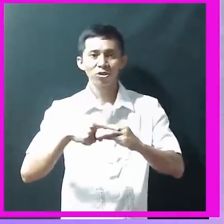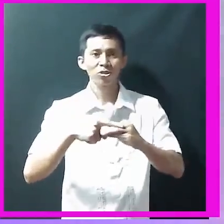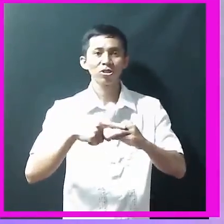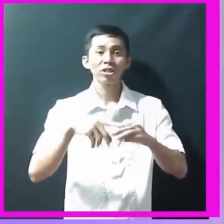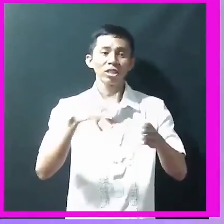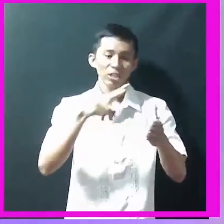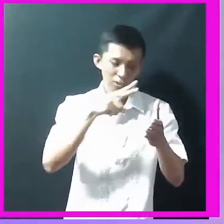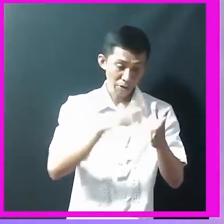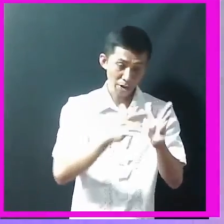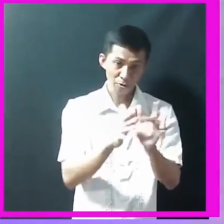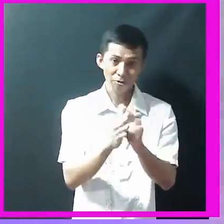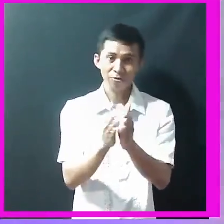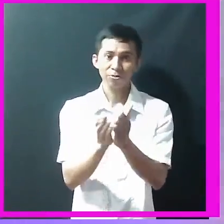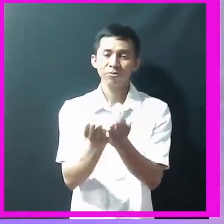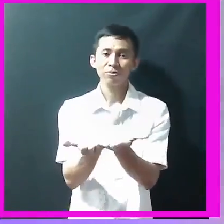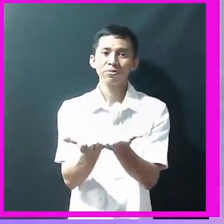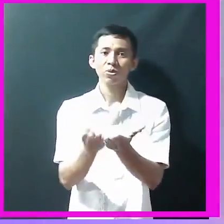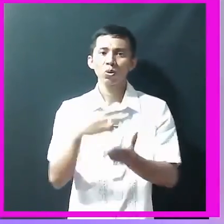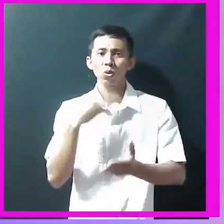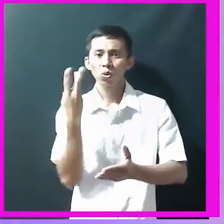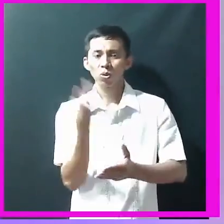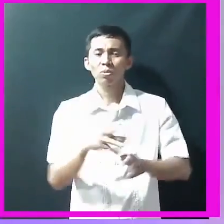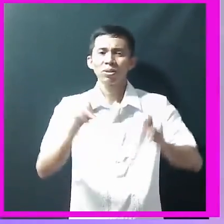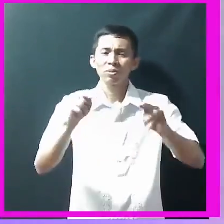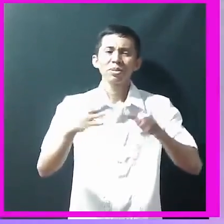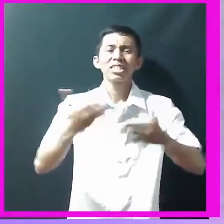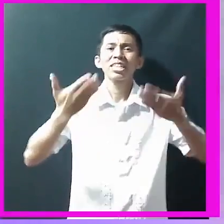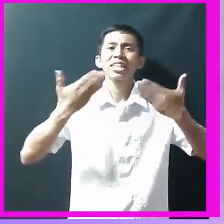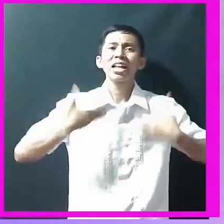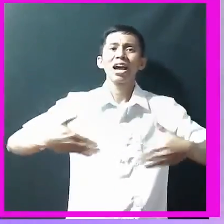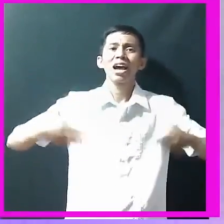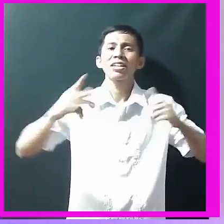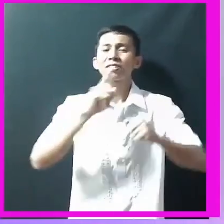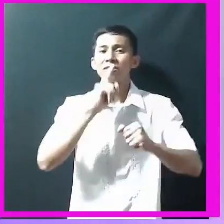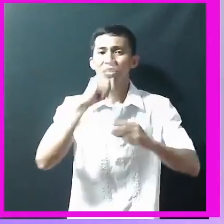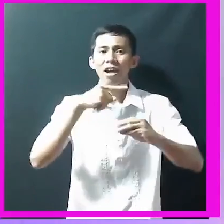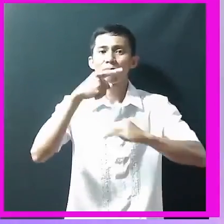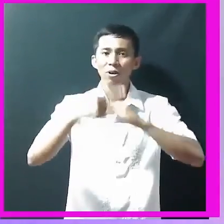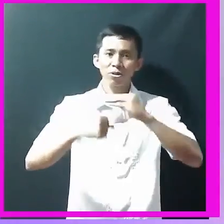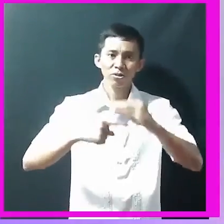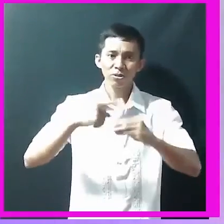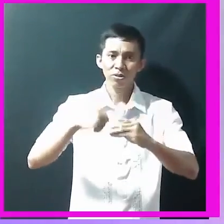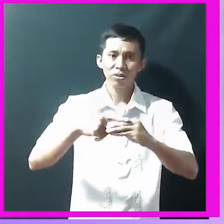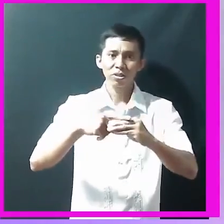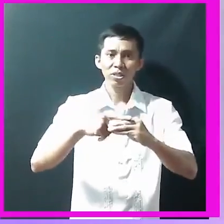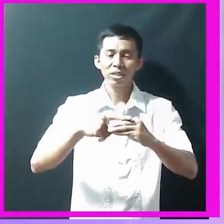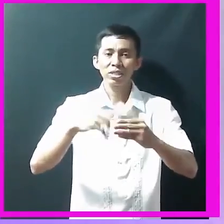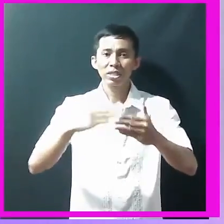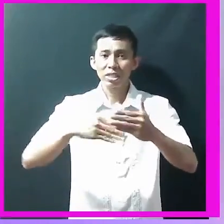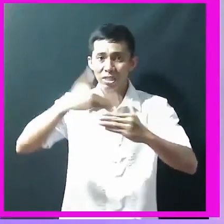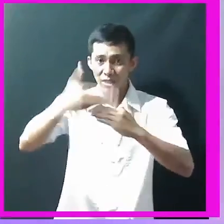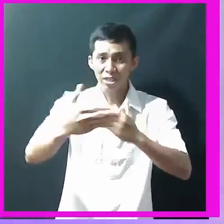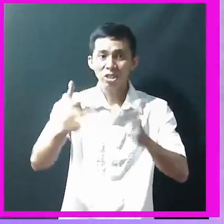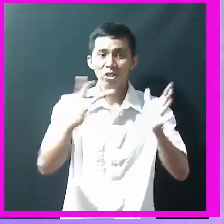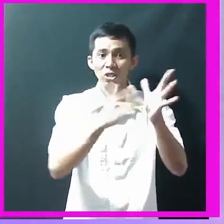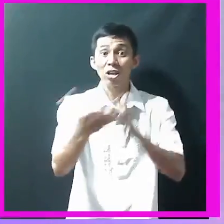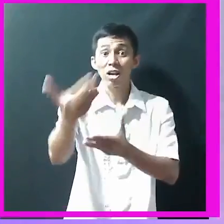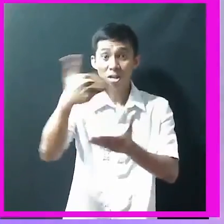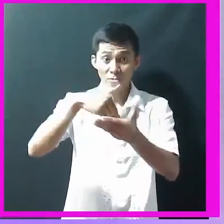the scripture. And you must be glad that you know the truth about the second coming. Young